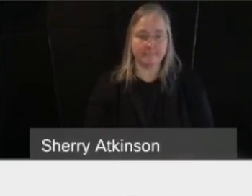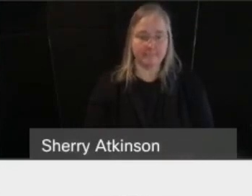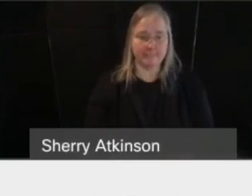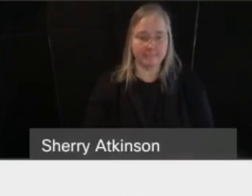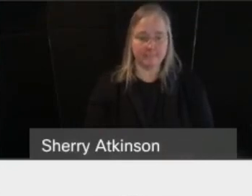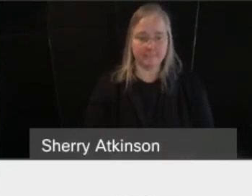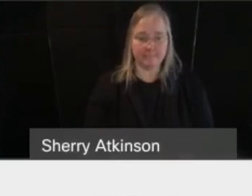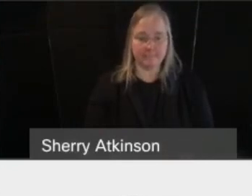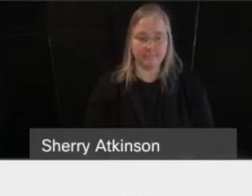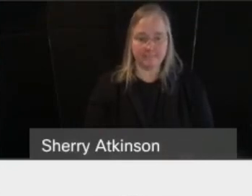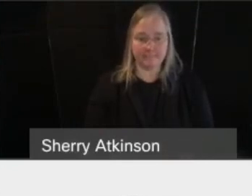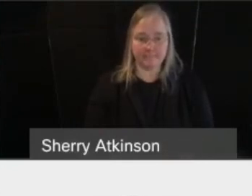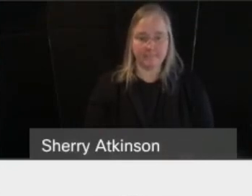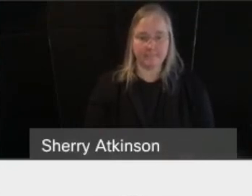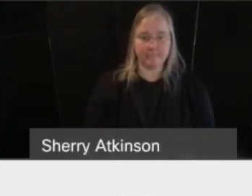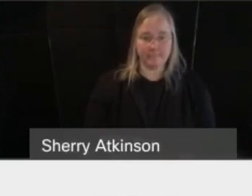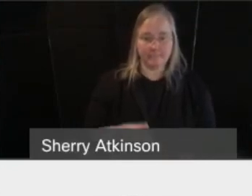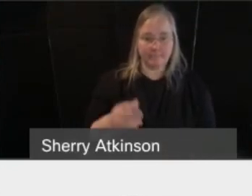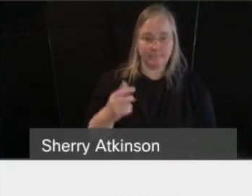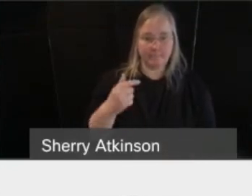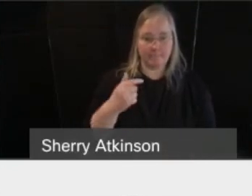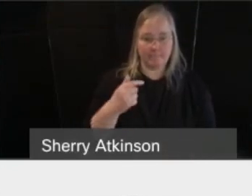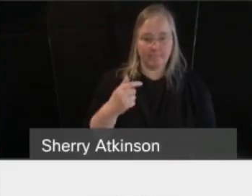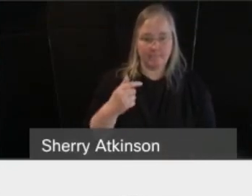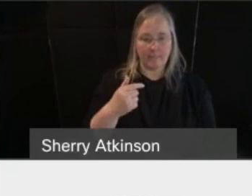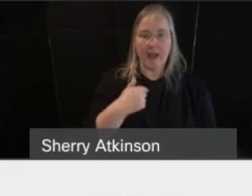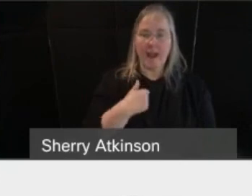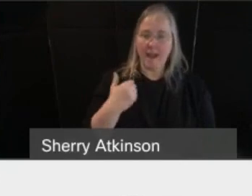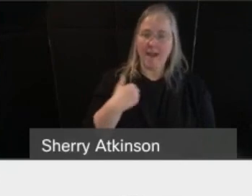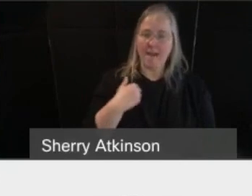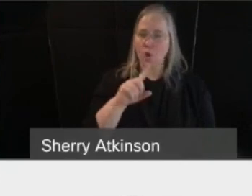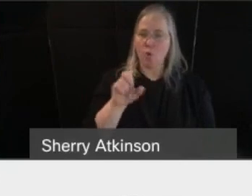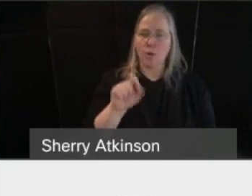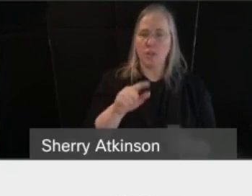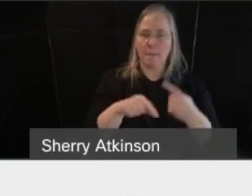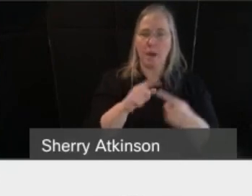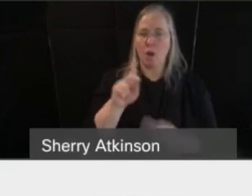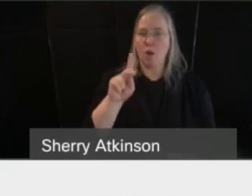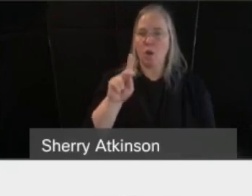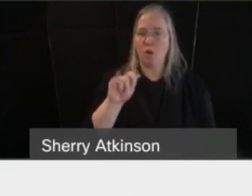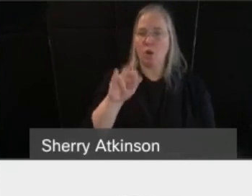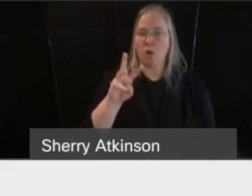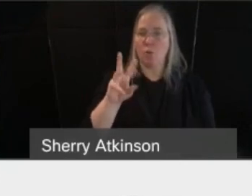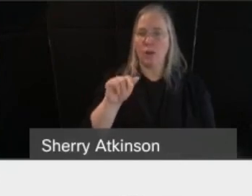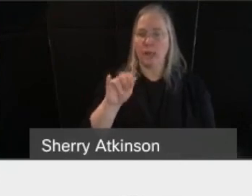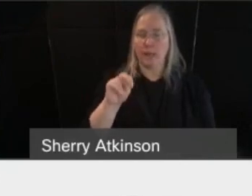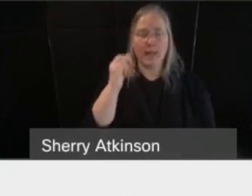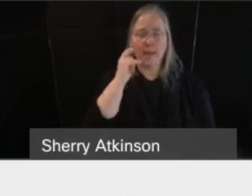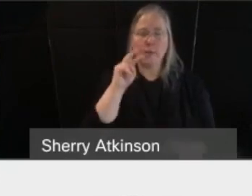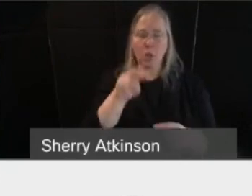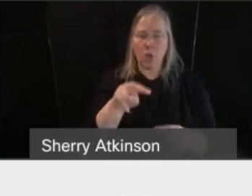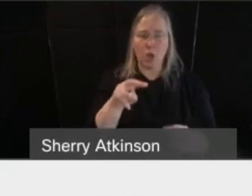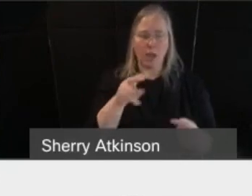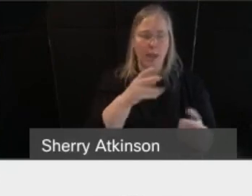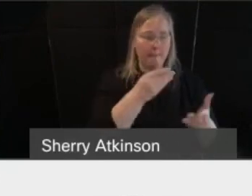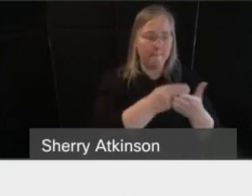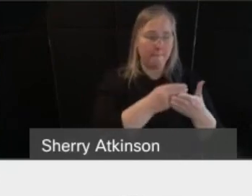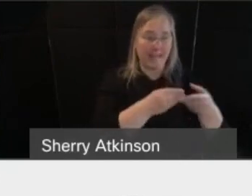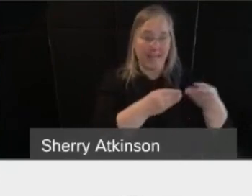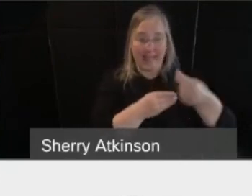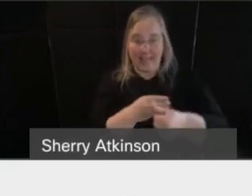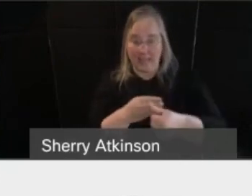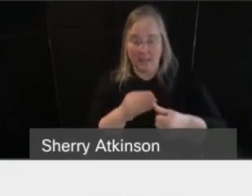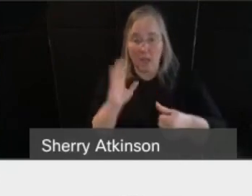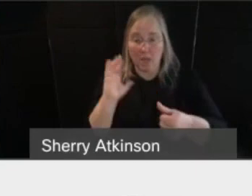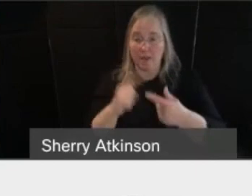I have a question about Kerwin. If we look at just money in versus money out of Howard County